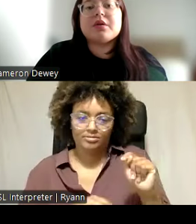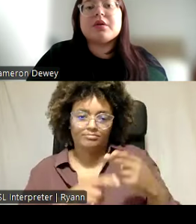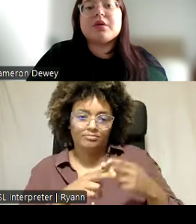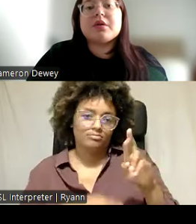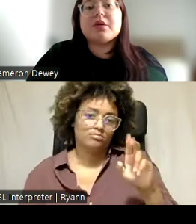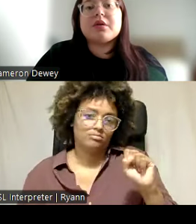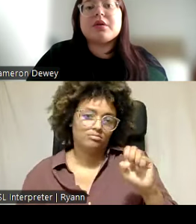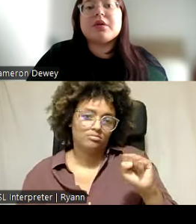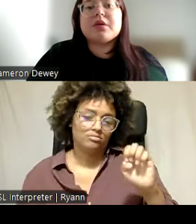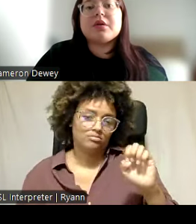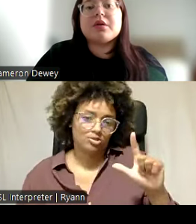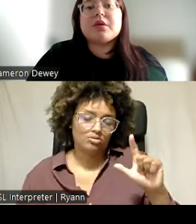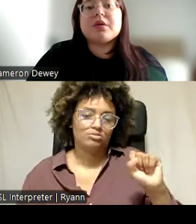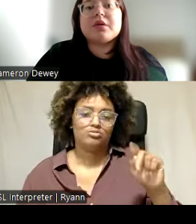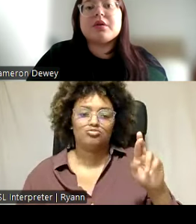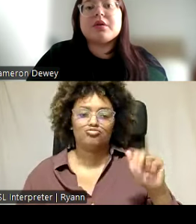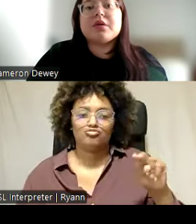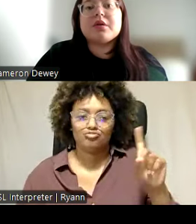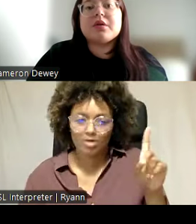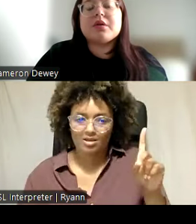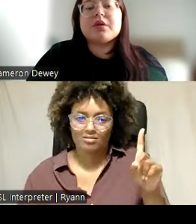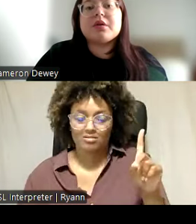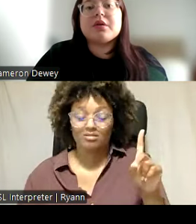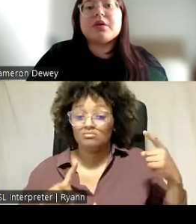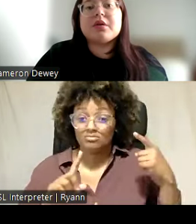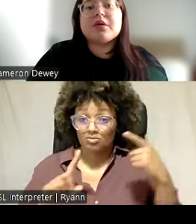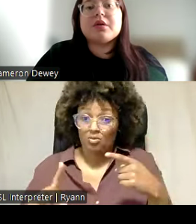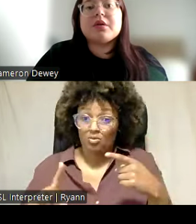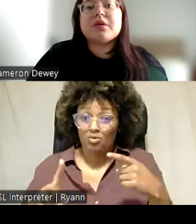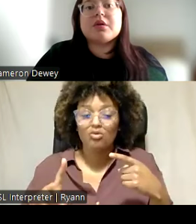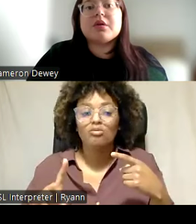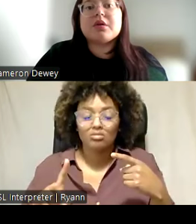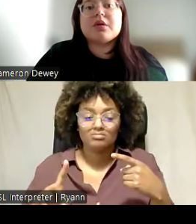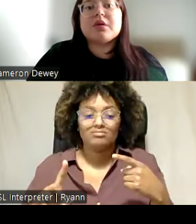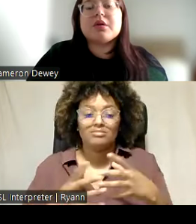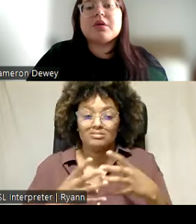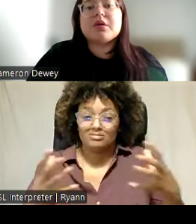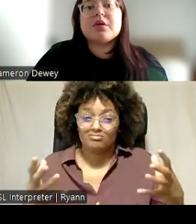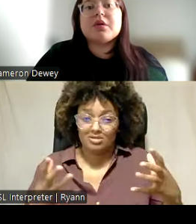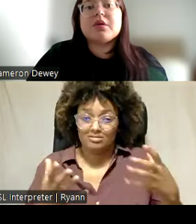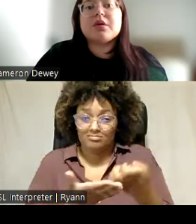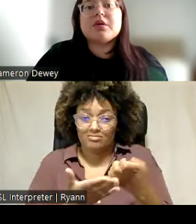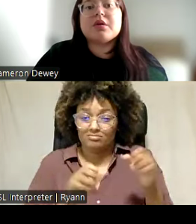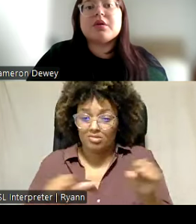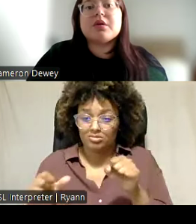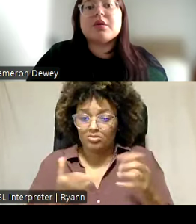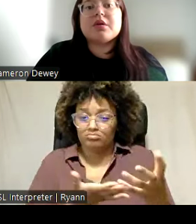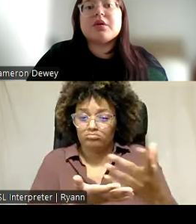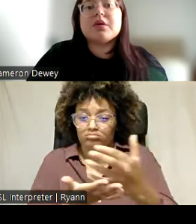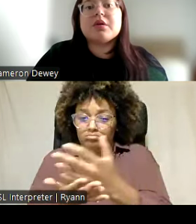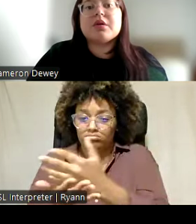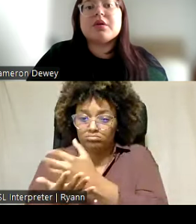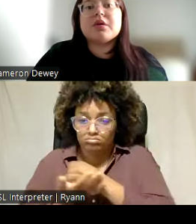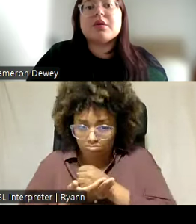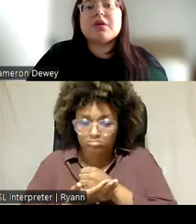physical evidence as possible. So you could see that it was encompassing tools that focus on helping survivors